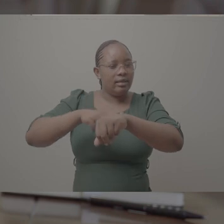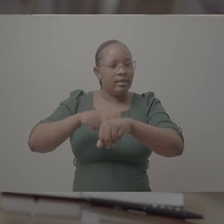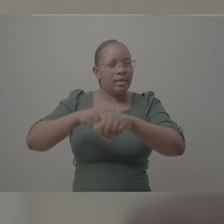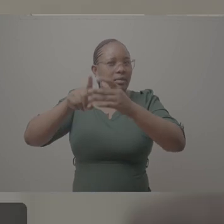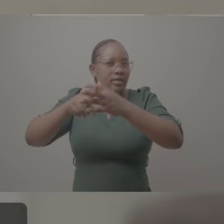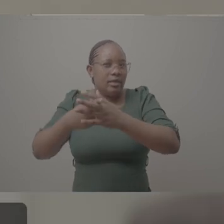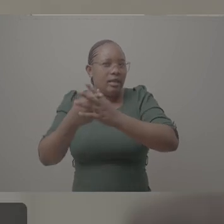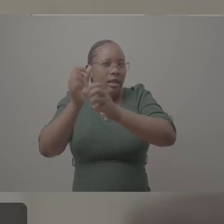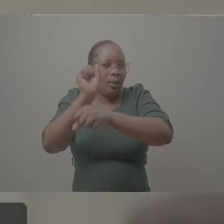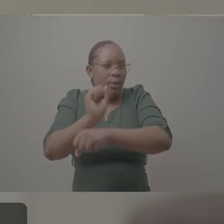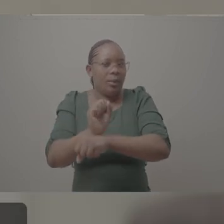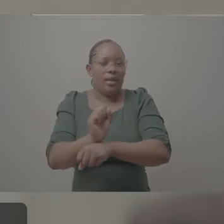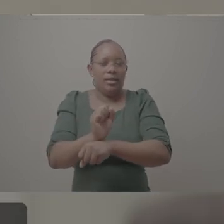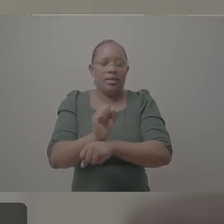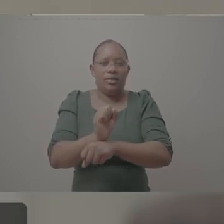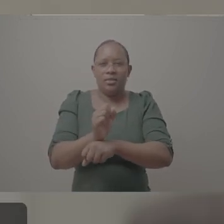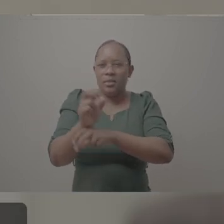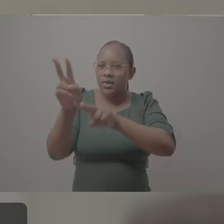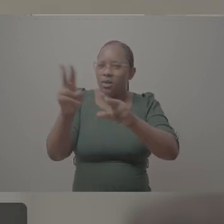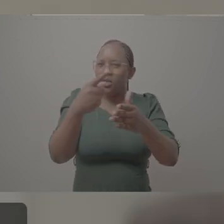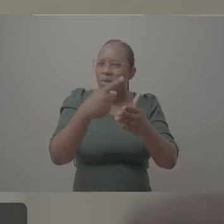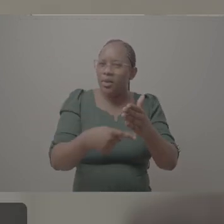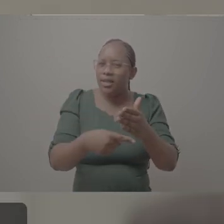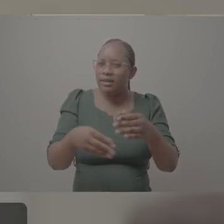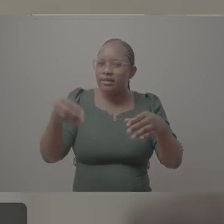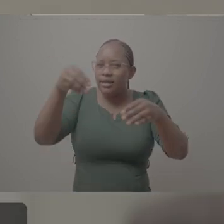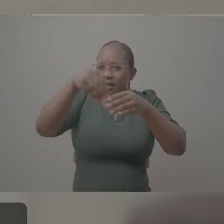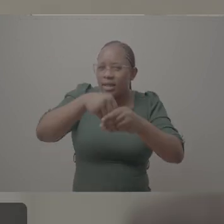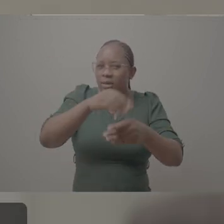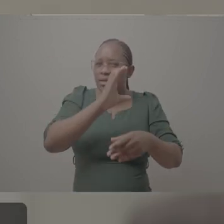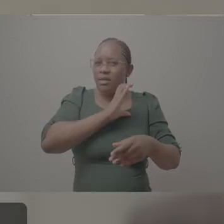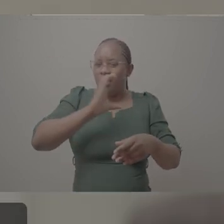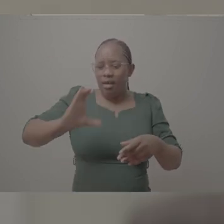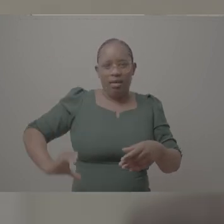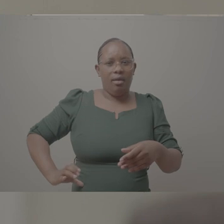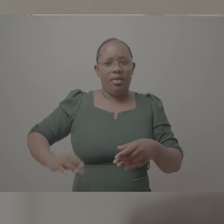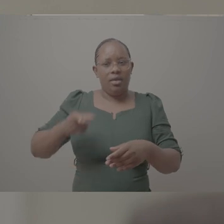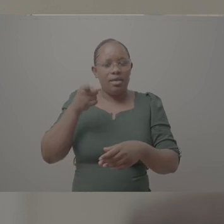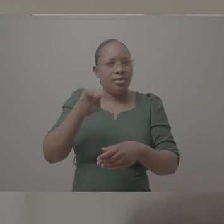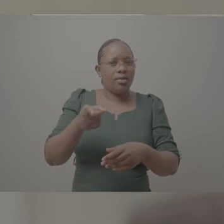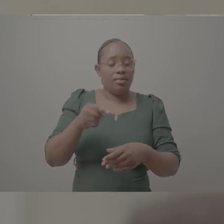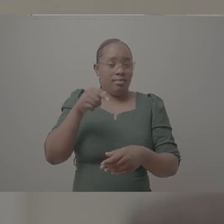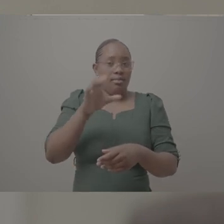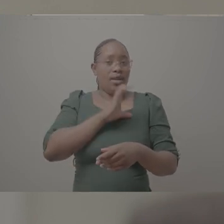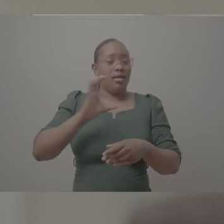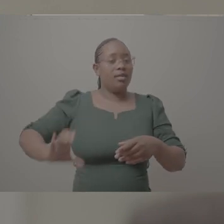our operation, one issue that we have observed is the incorporation of companies, okay, by,